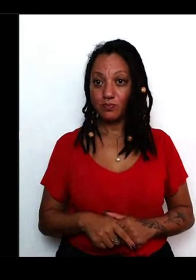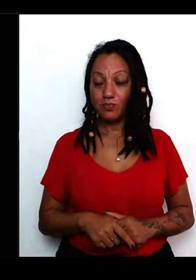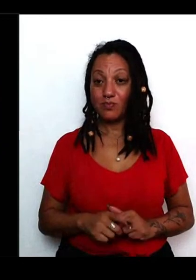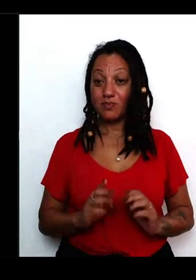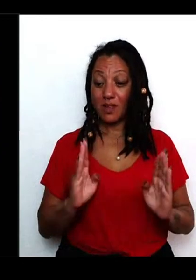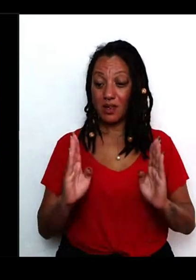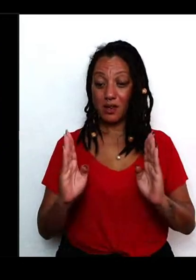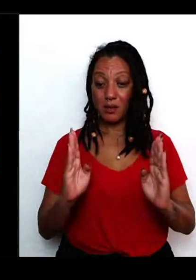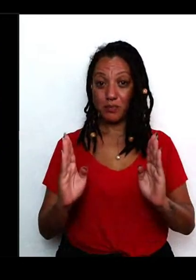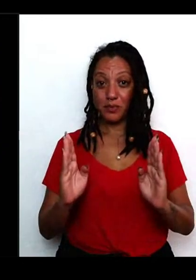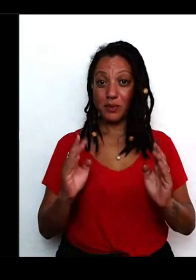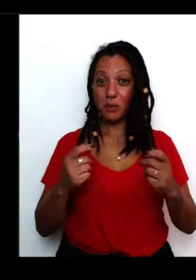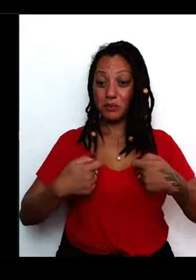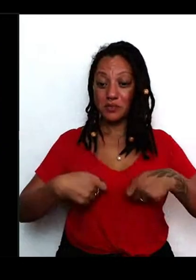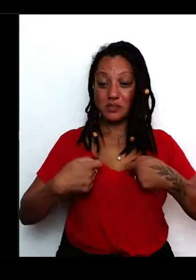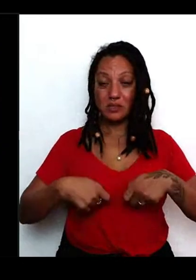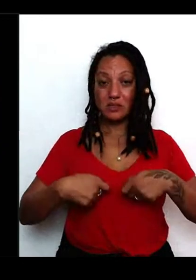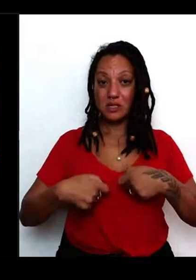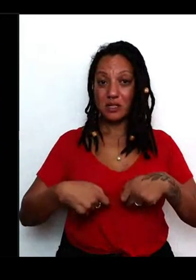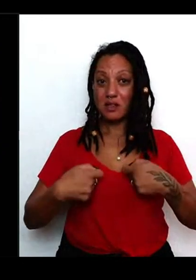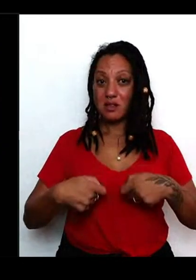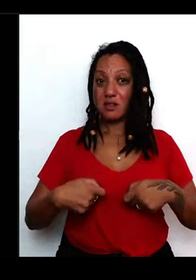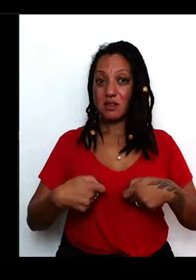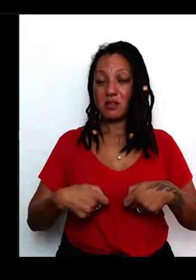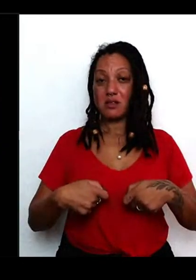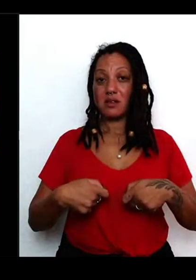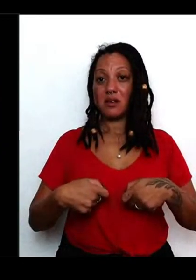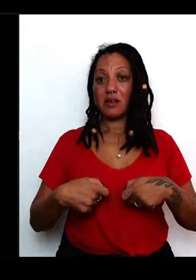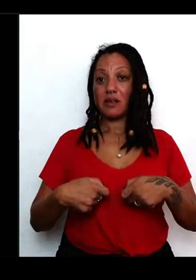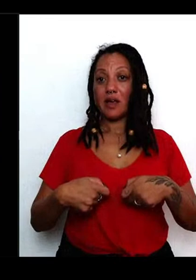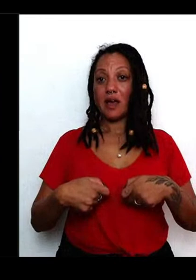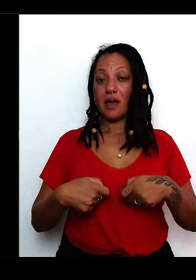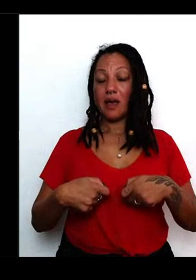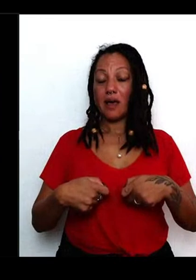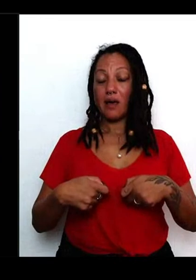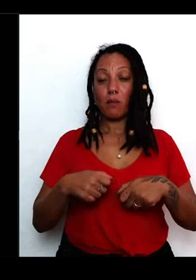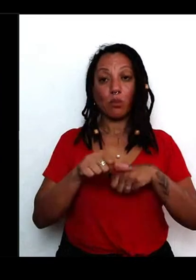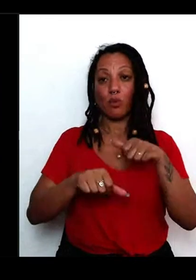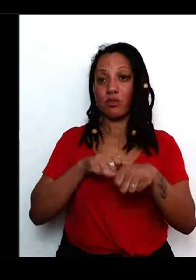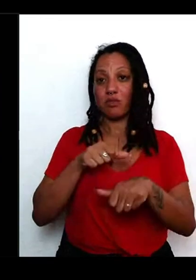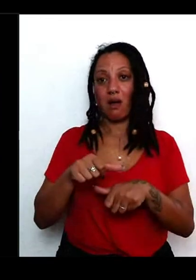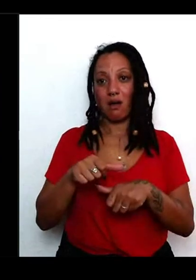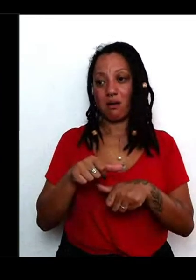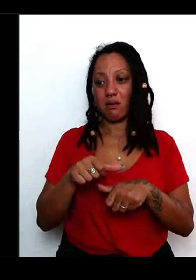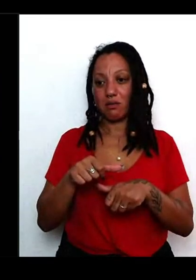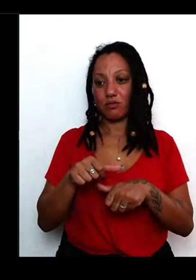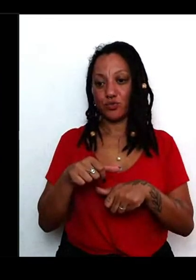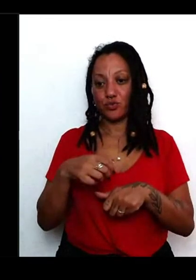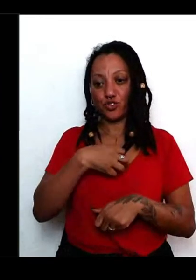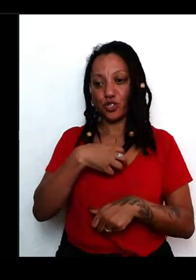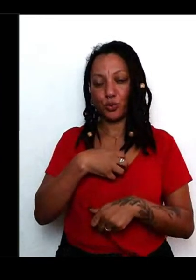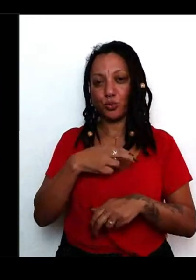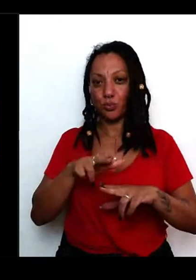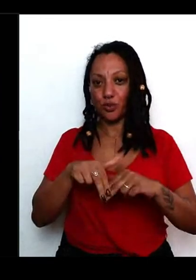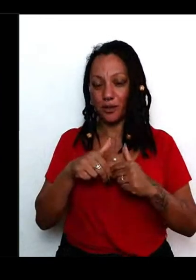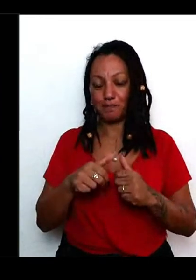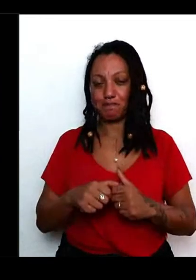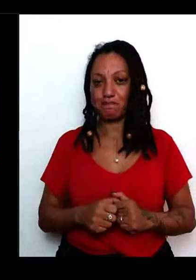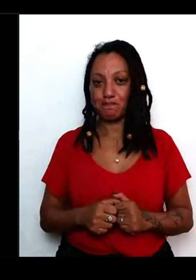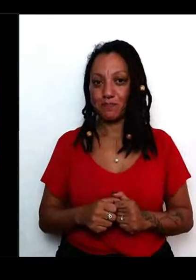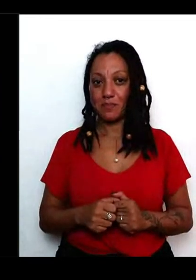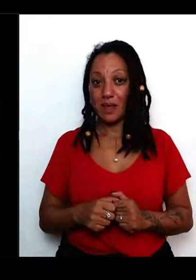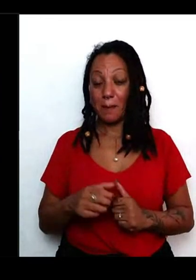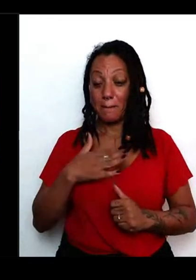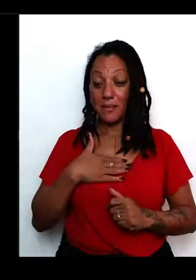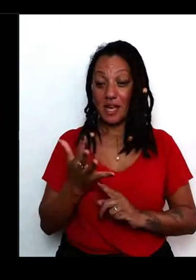this direction in my work for two reasons my pieces were getting larger I always kind of